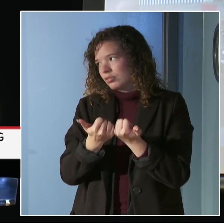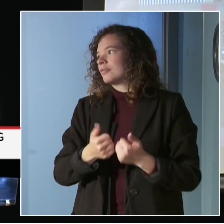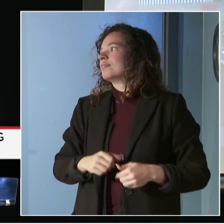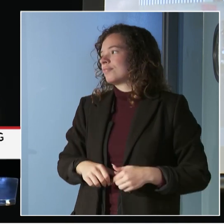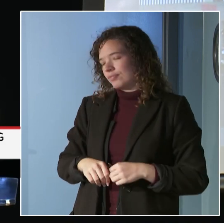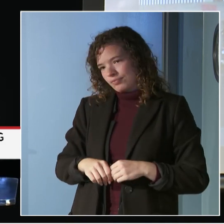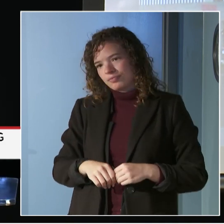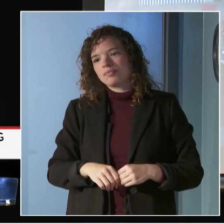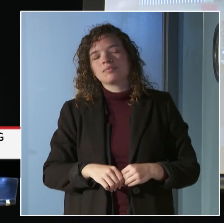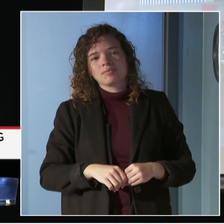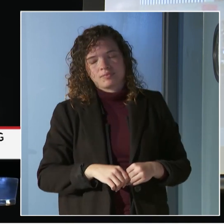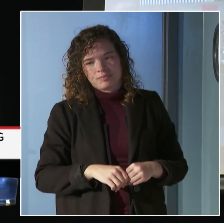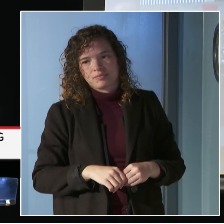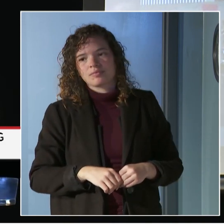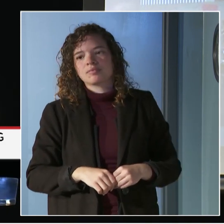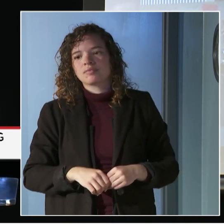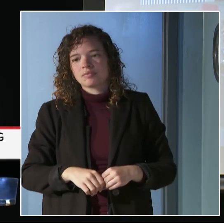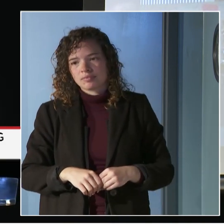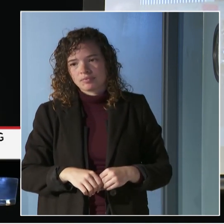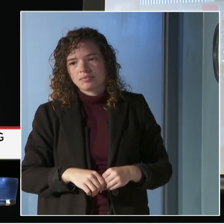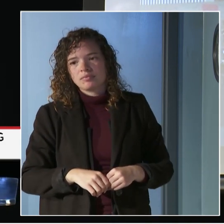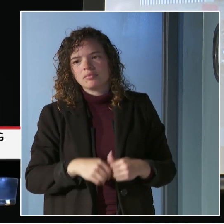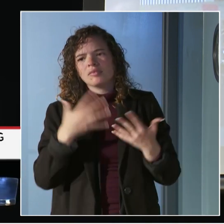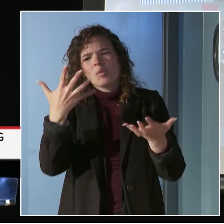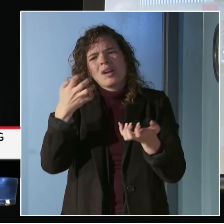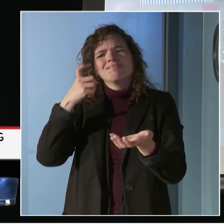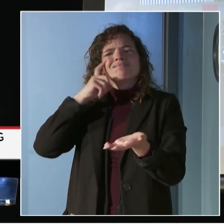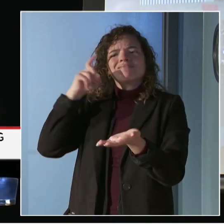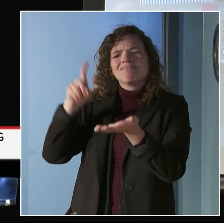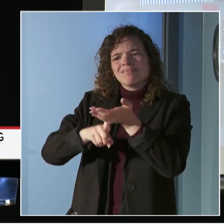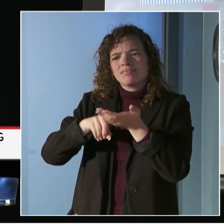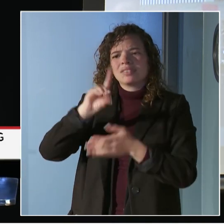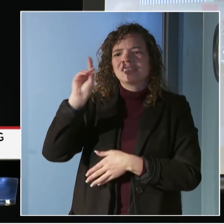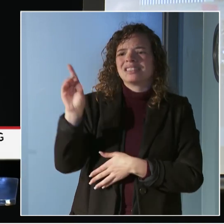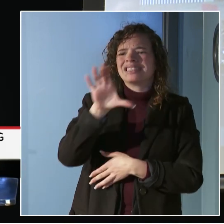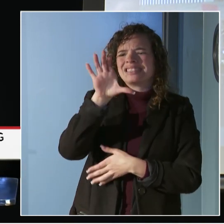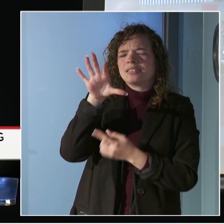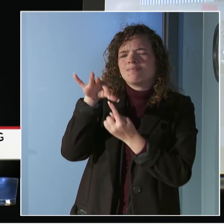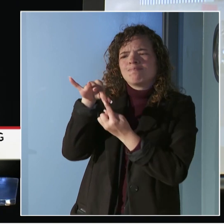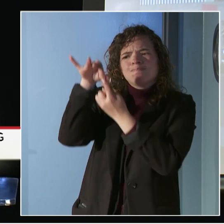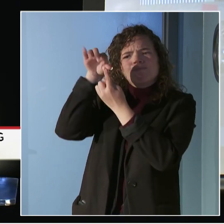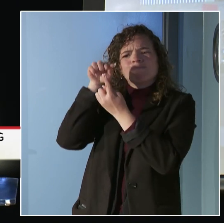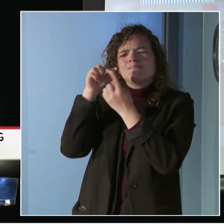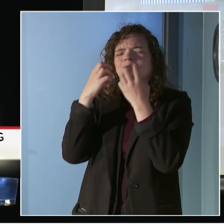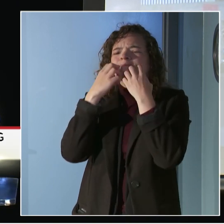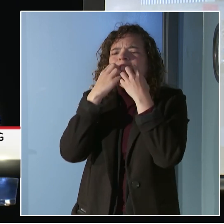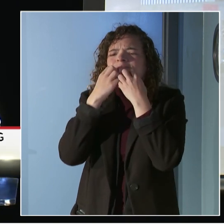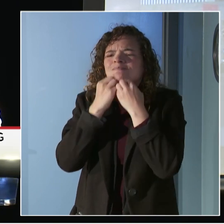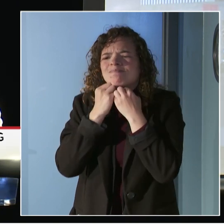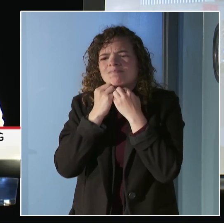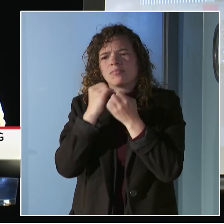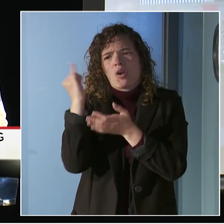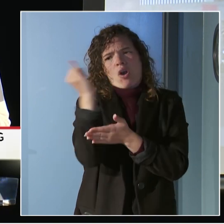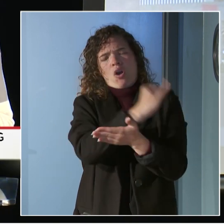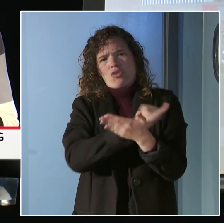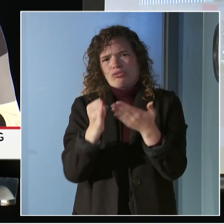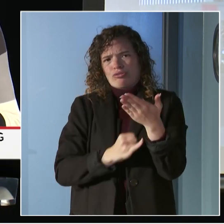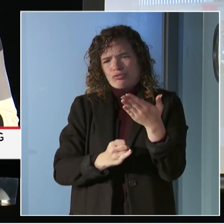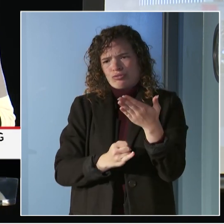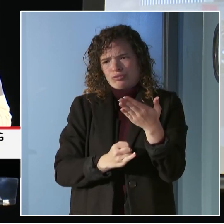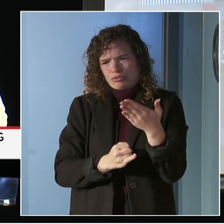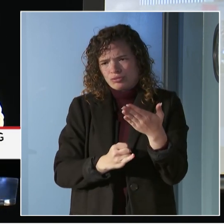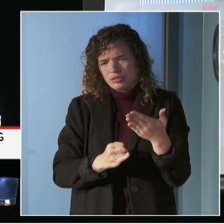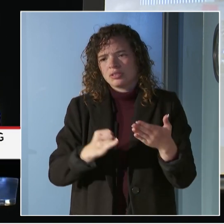I also want to acknowledge DC's very special leader of the arts, and that's the chairperson